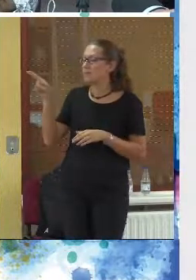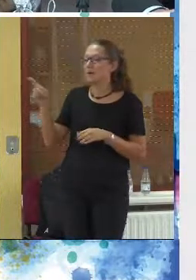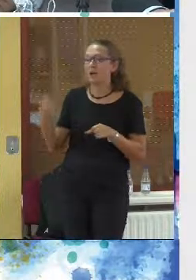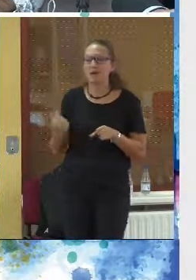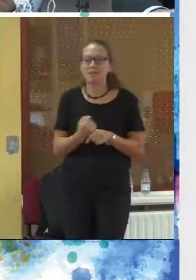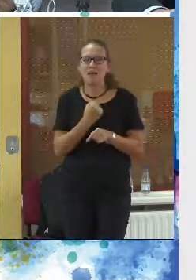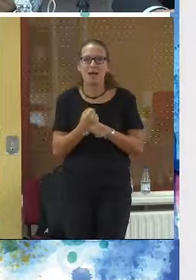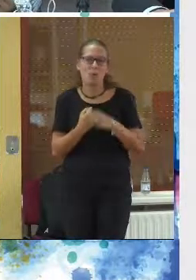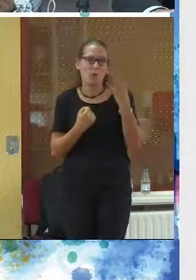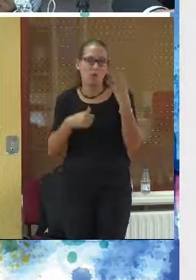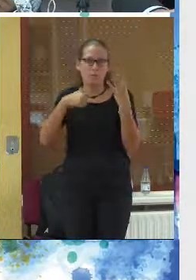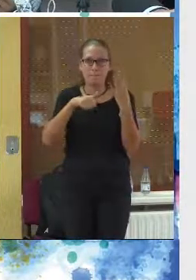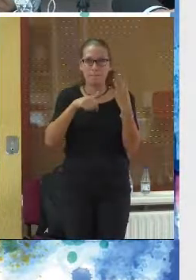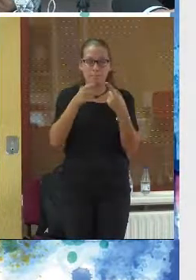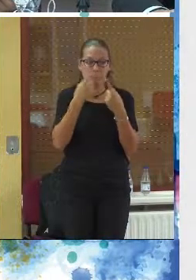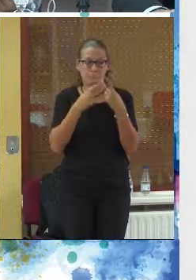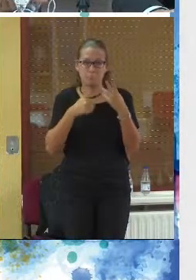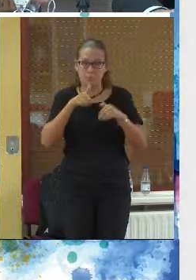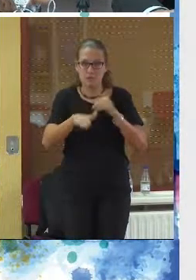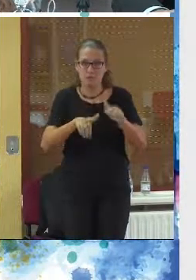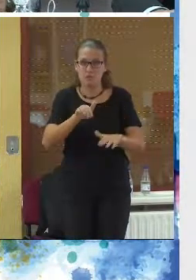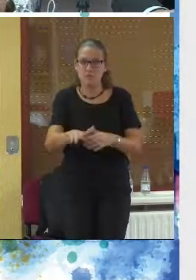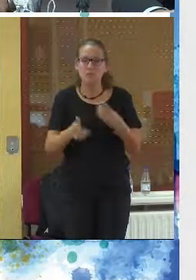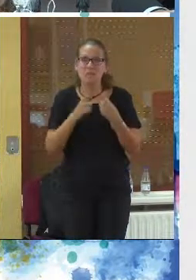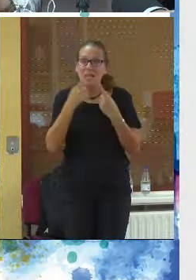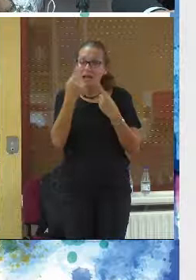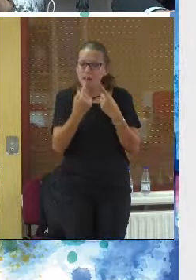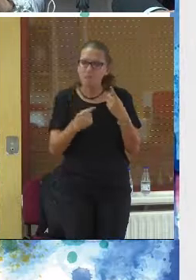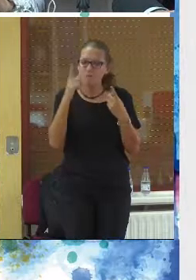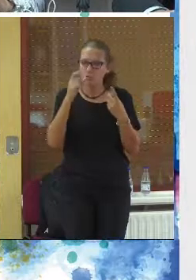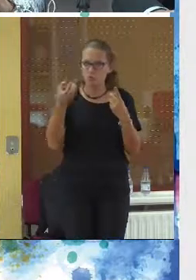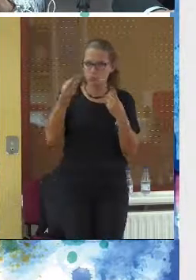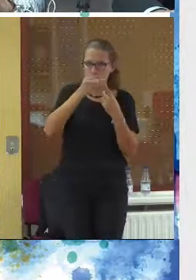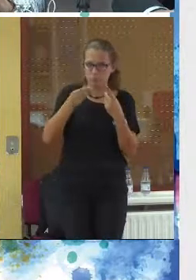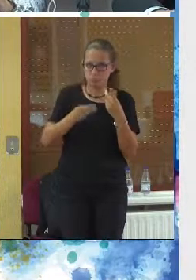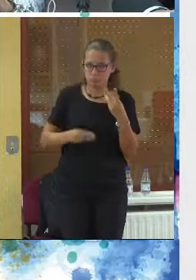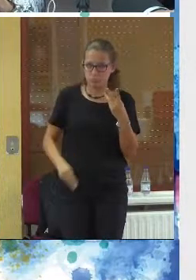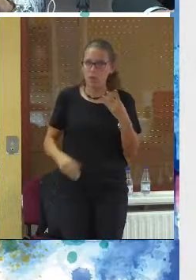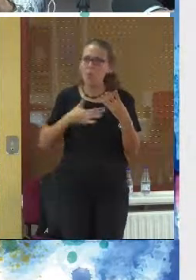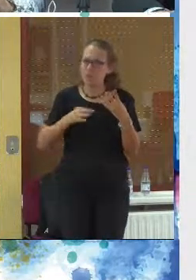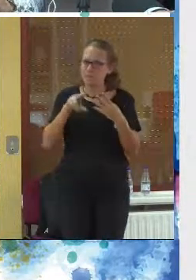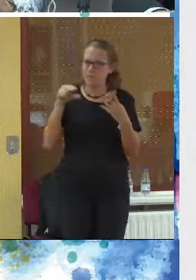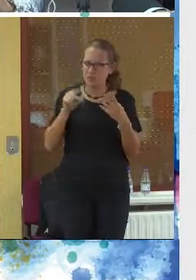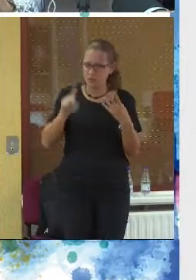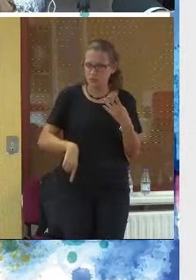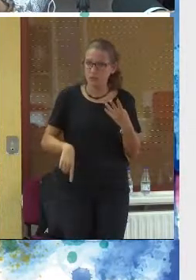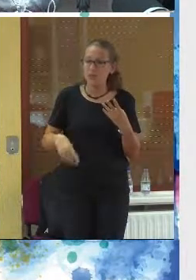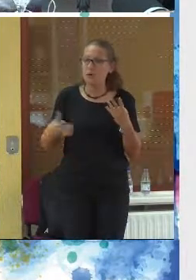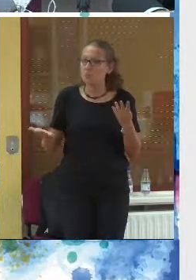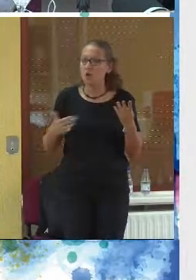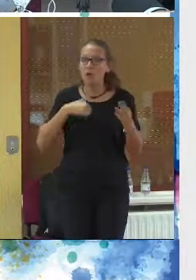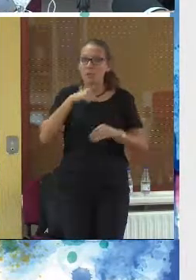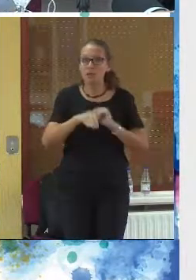only comprised with 4 different steps. You can upload images and videos.